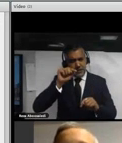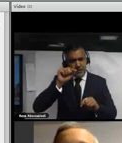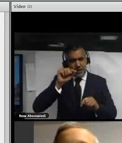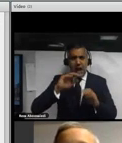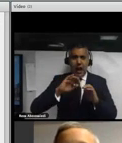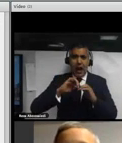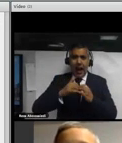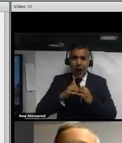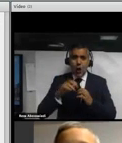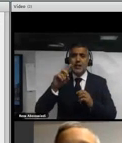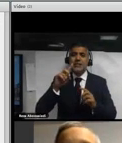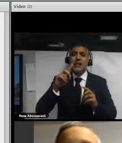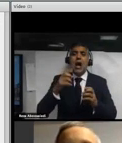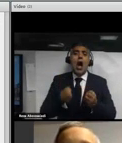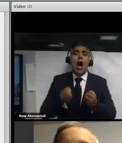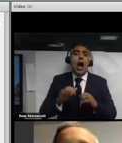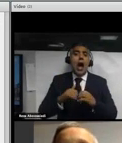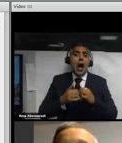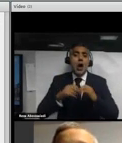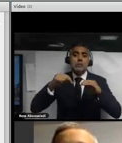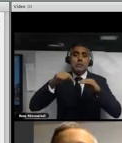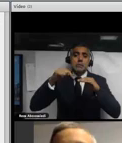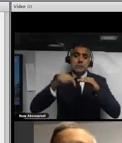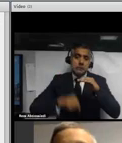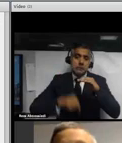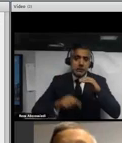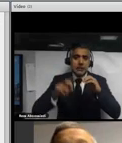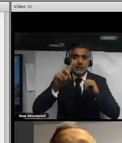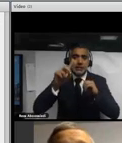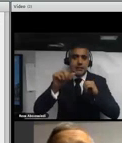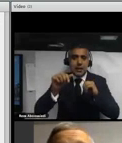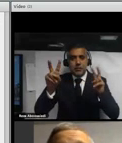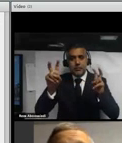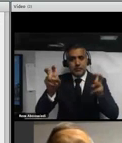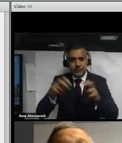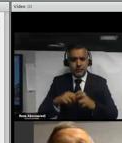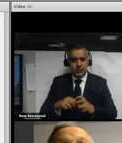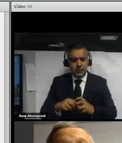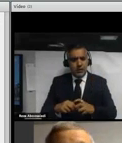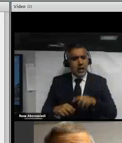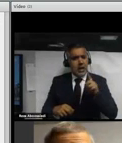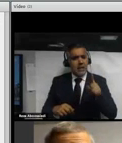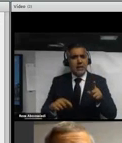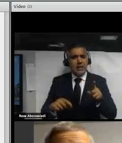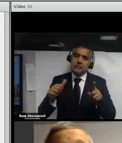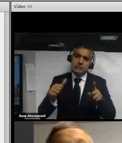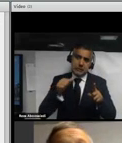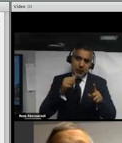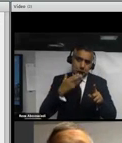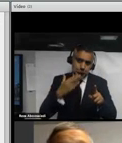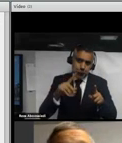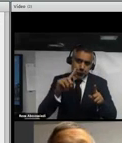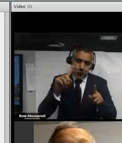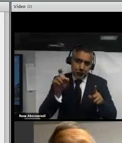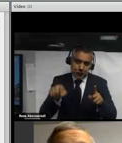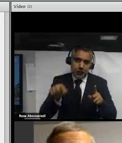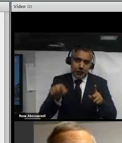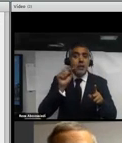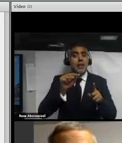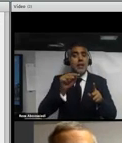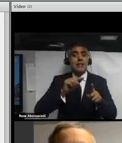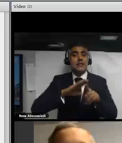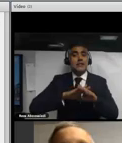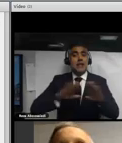how disabled she is. And I think this question is actually not a very good question. It's not the kind of question we would want to put